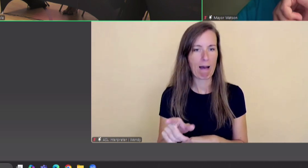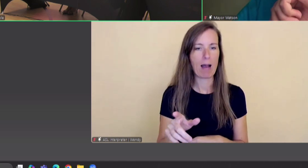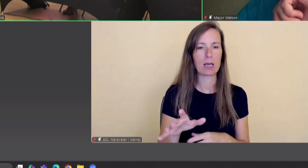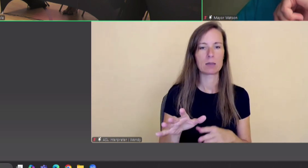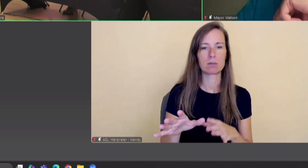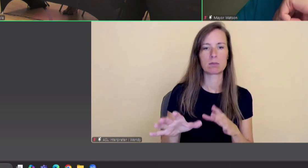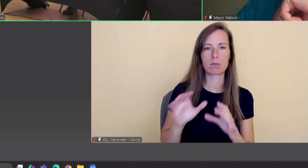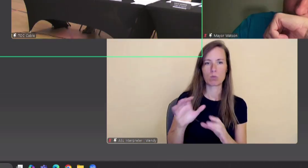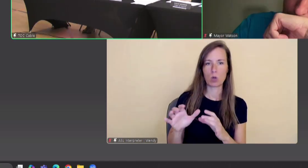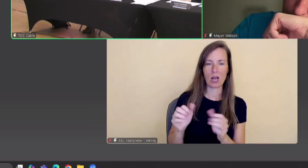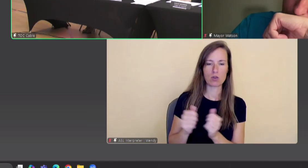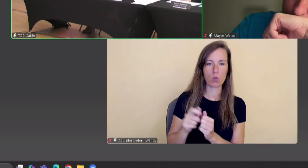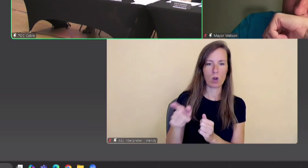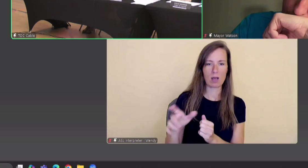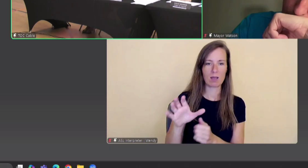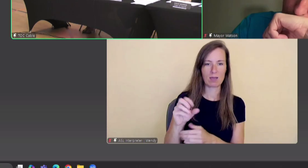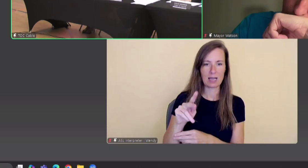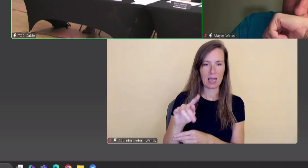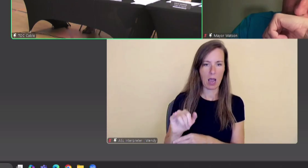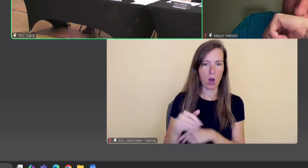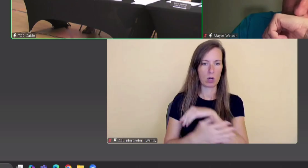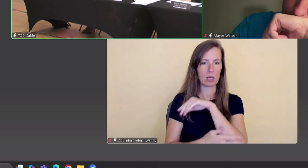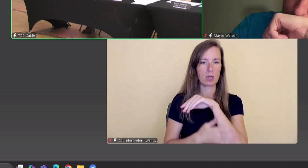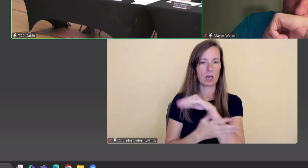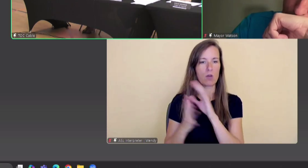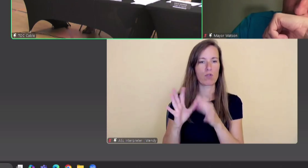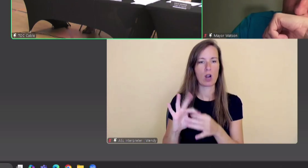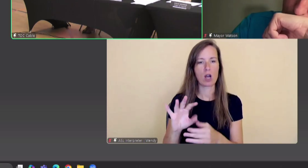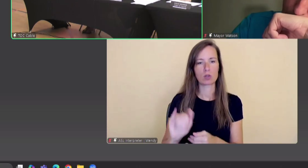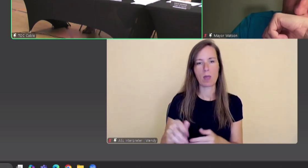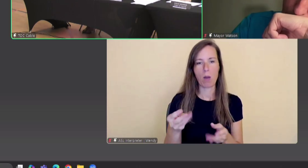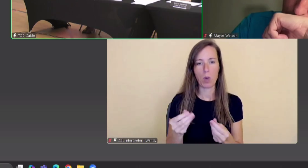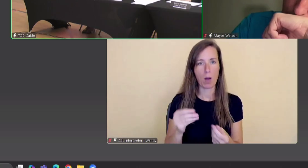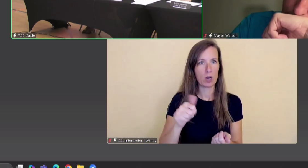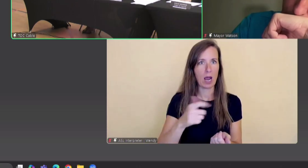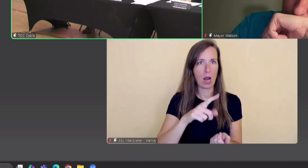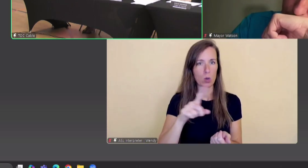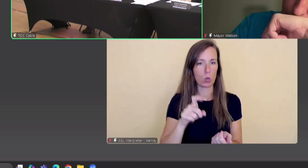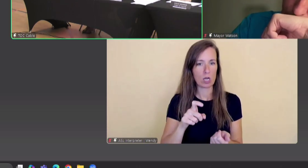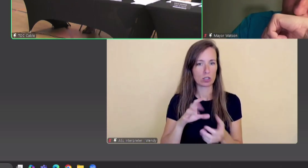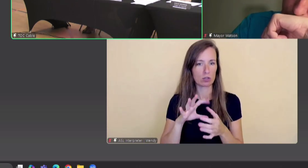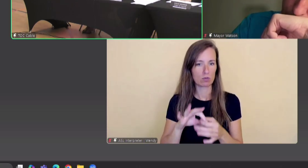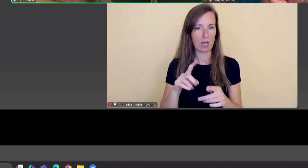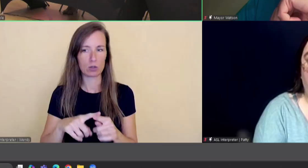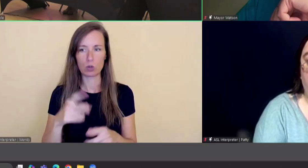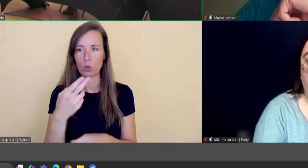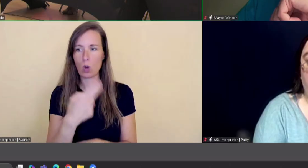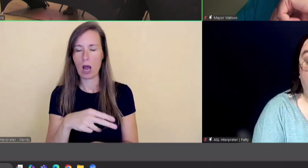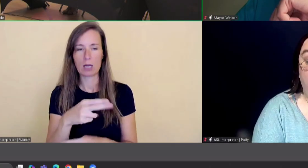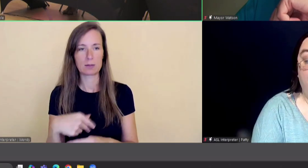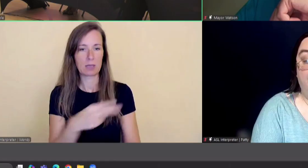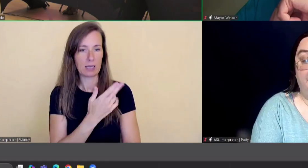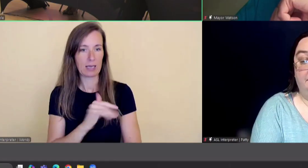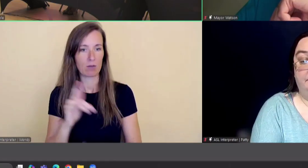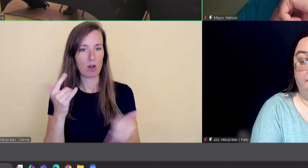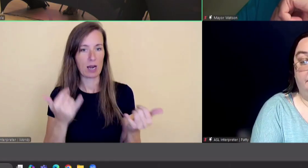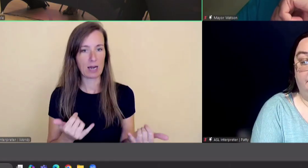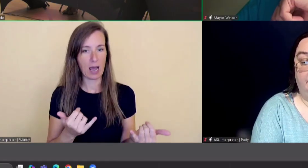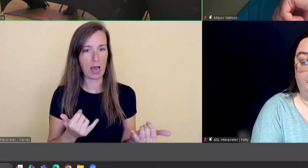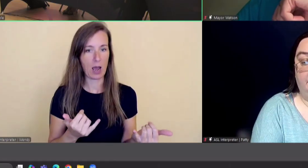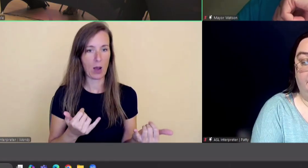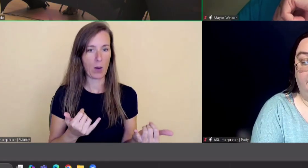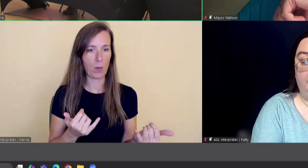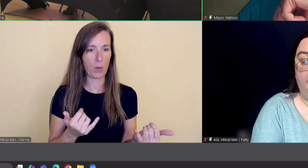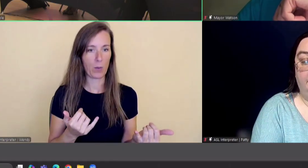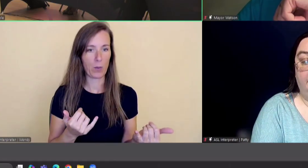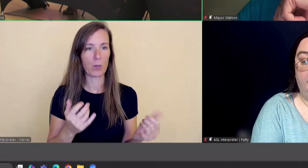Hospital Hill property as of right now? Yes, ma'am. Okay, preliminary plan of subdivision. Like,